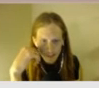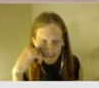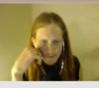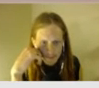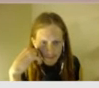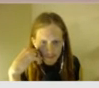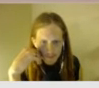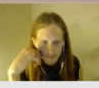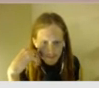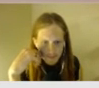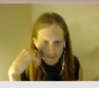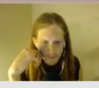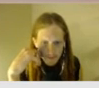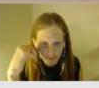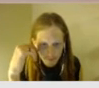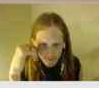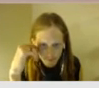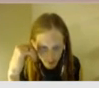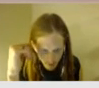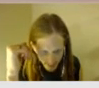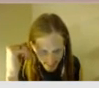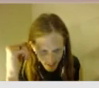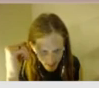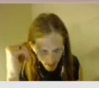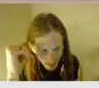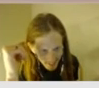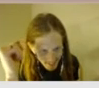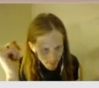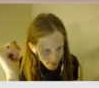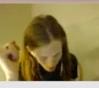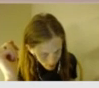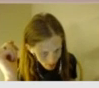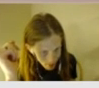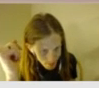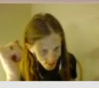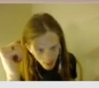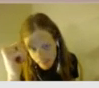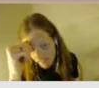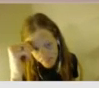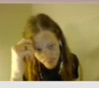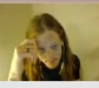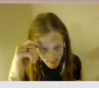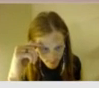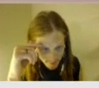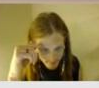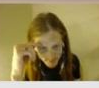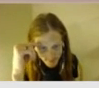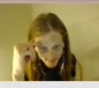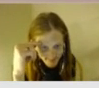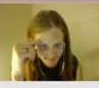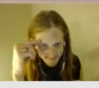still make photos that accomplish that, you know? So that sounds a lot like something you could learn on my channel. You